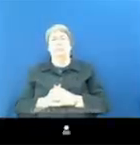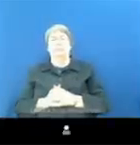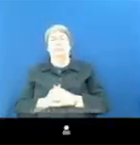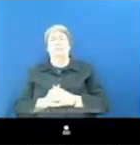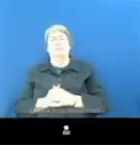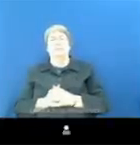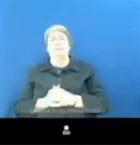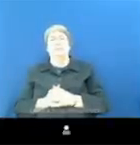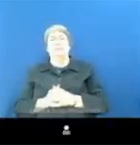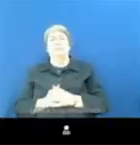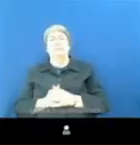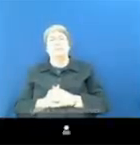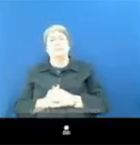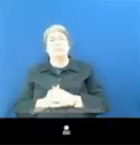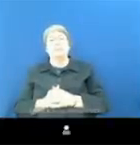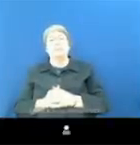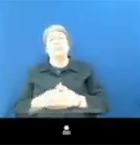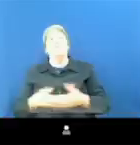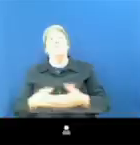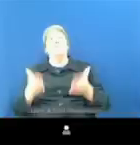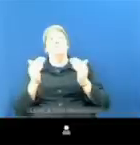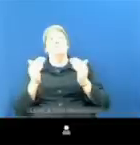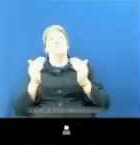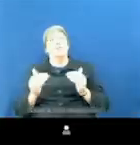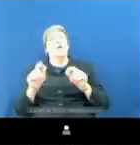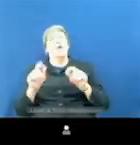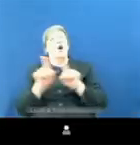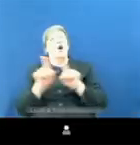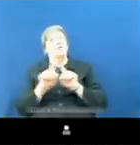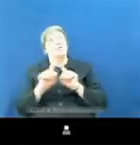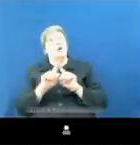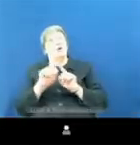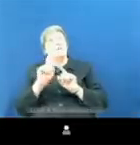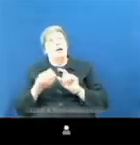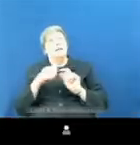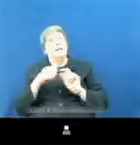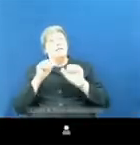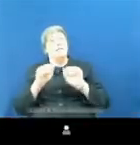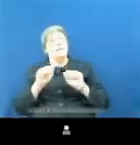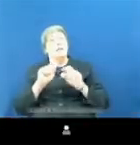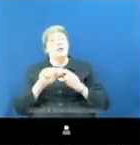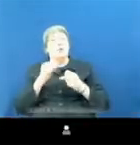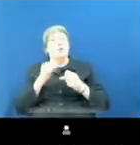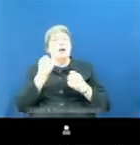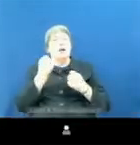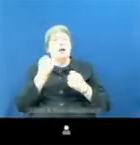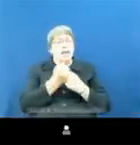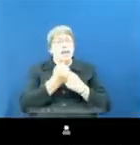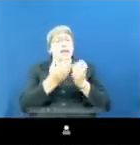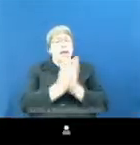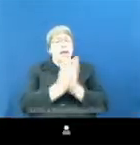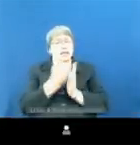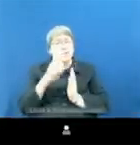Interpreting knowledge includes the ability to advocate for and work with a team interpreter, whether deaf or hearing team,